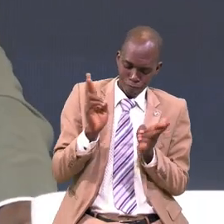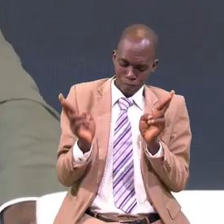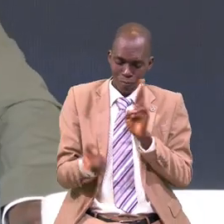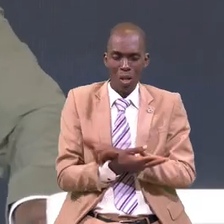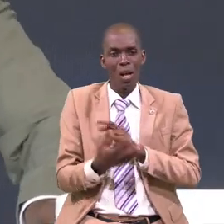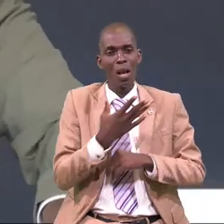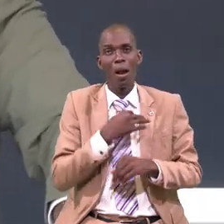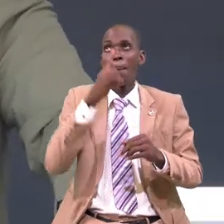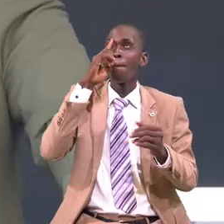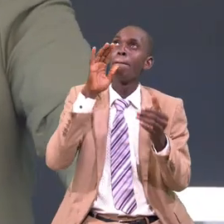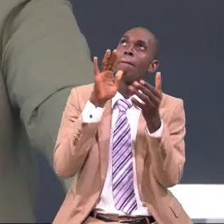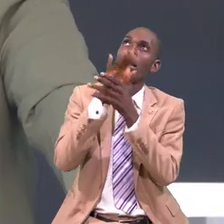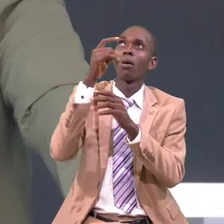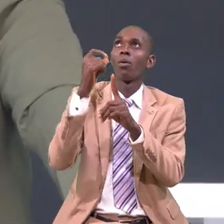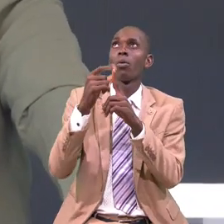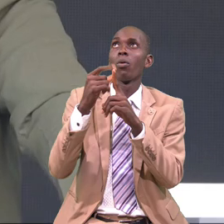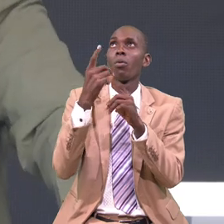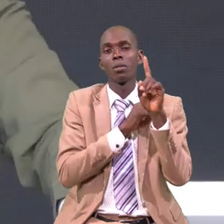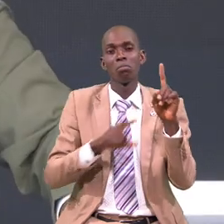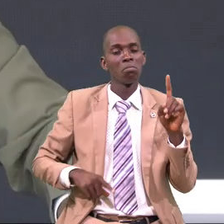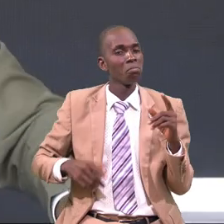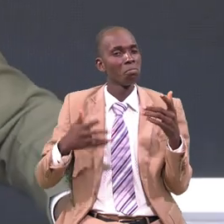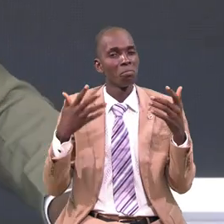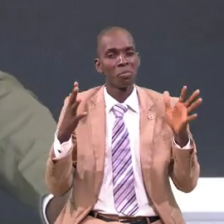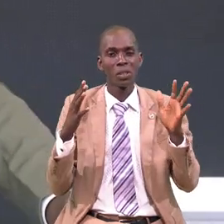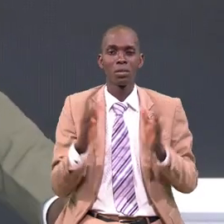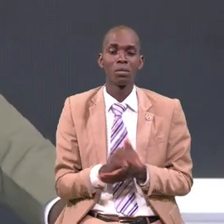the word of the Lord.